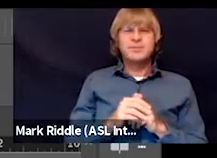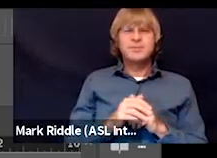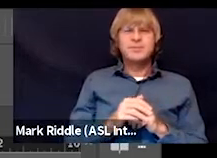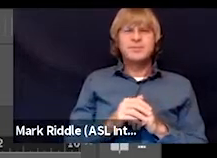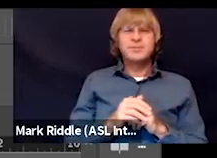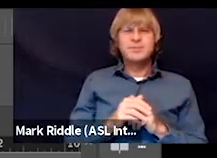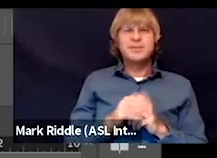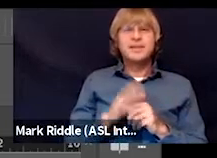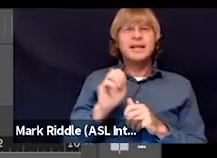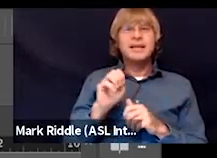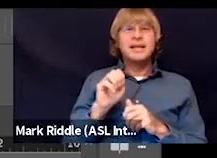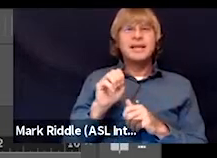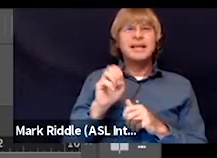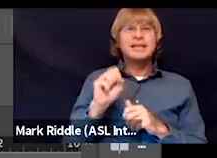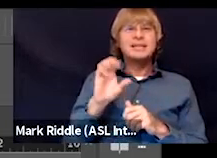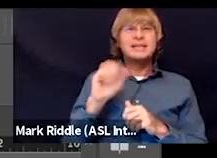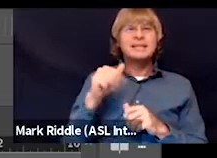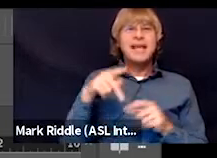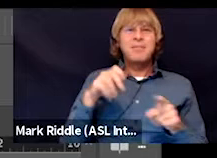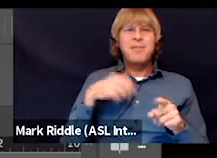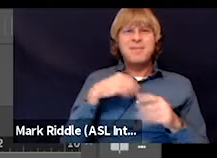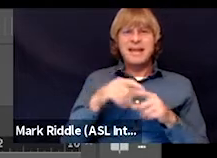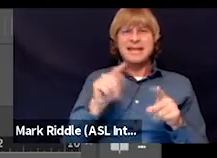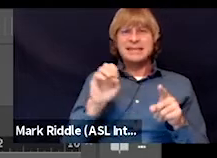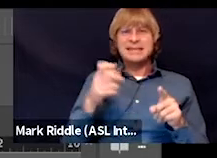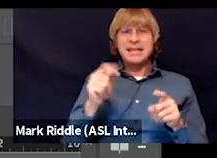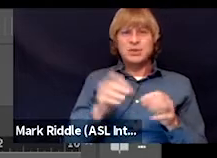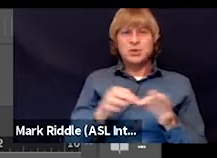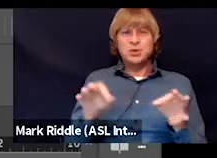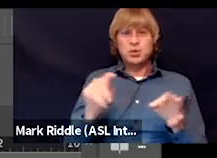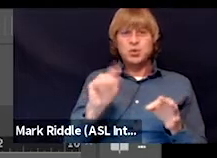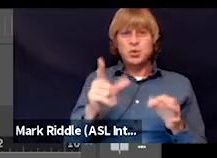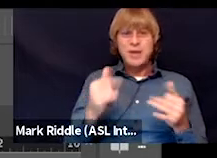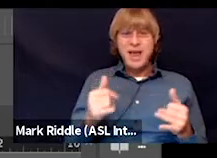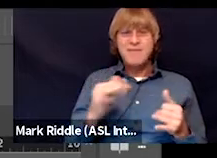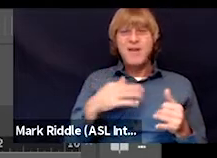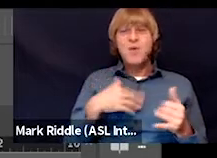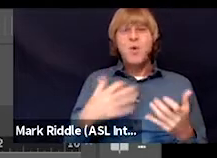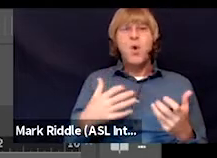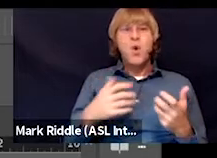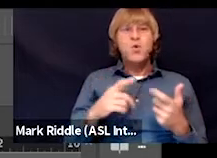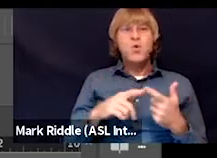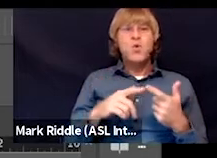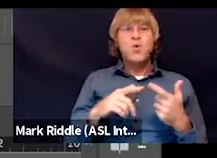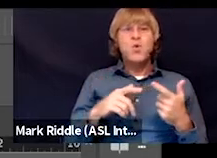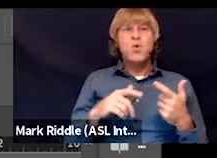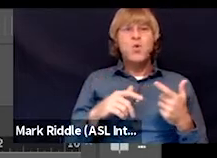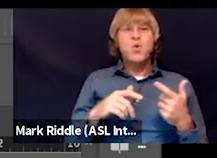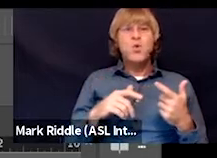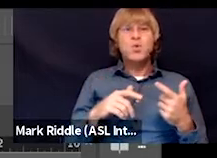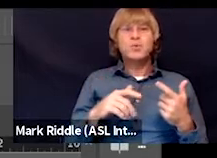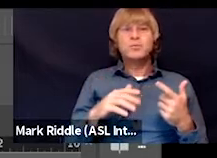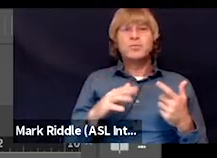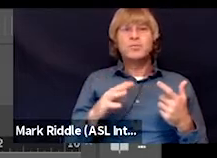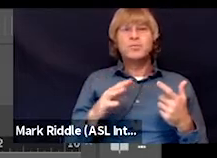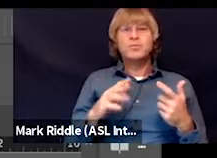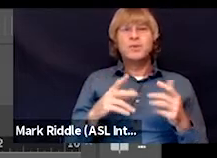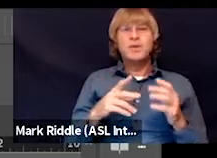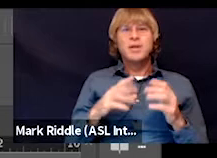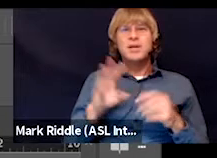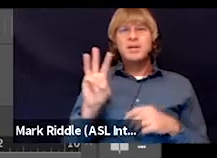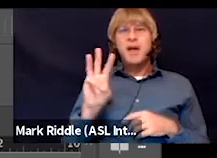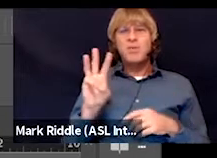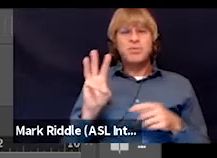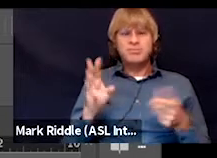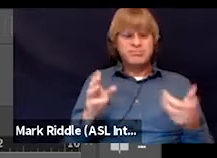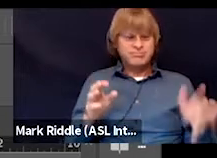Escape is another great tool. I'm in my text tool right now. And if I wanted to do W, it doesn't